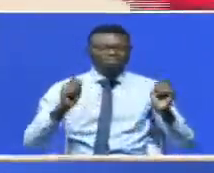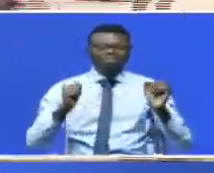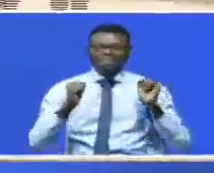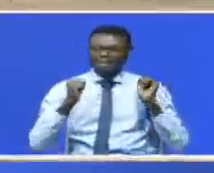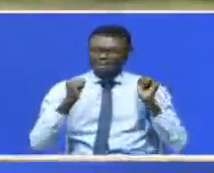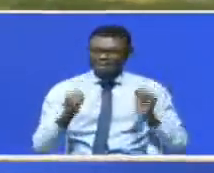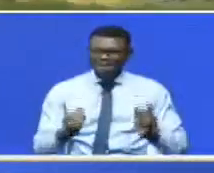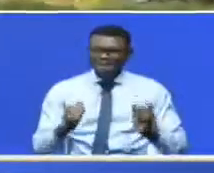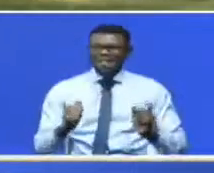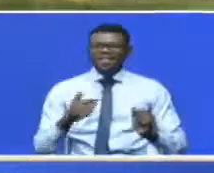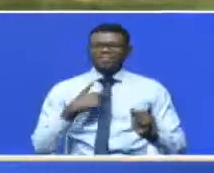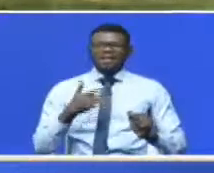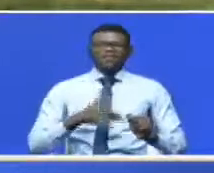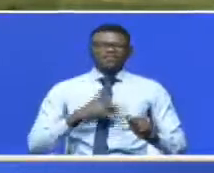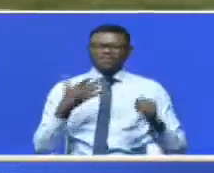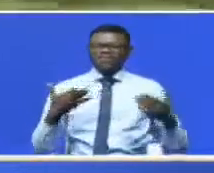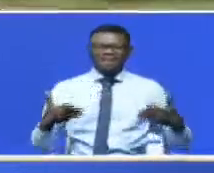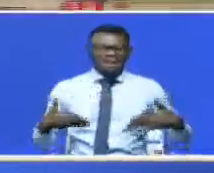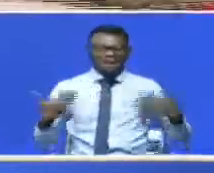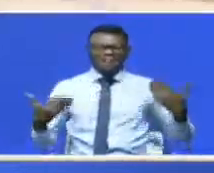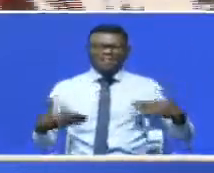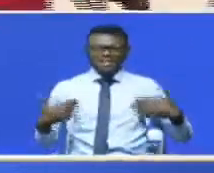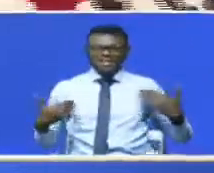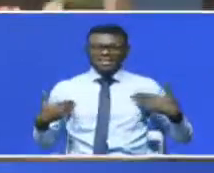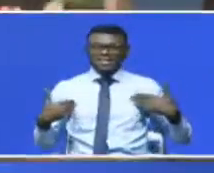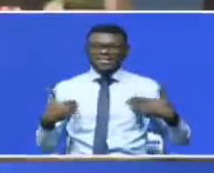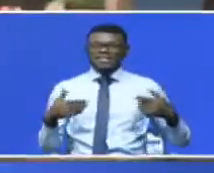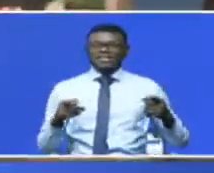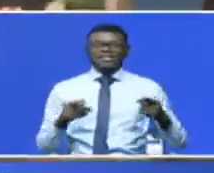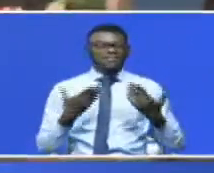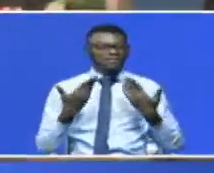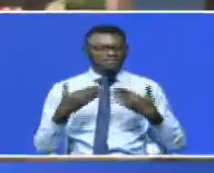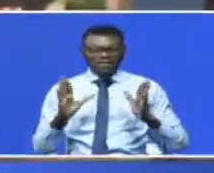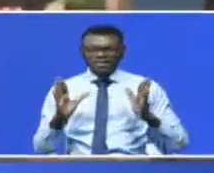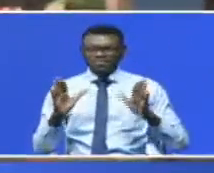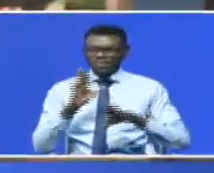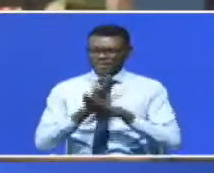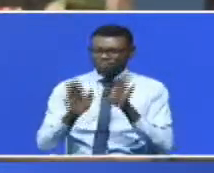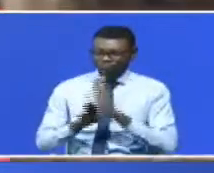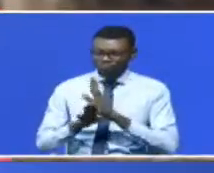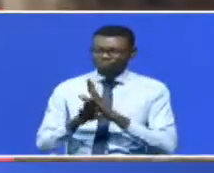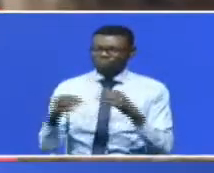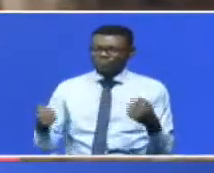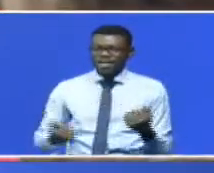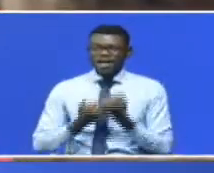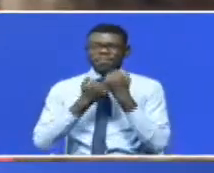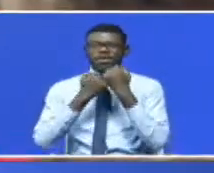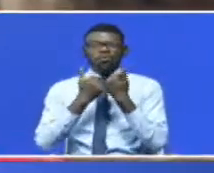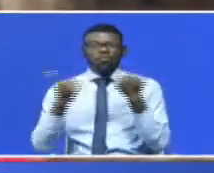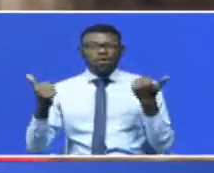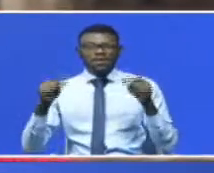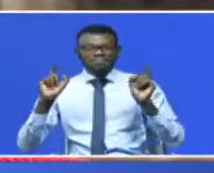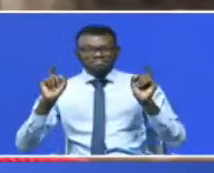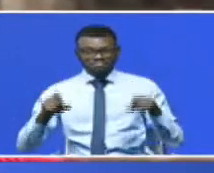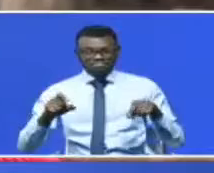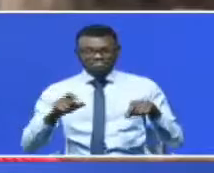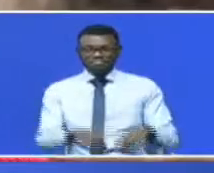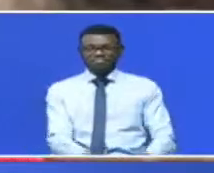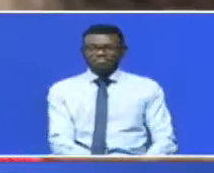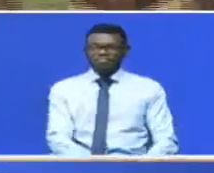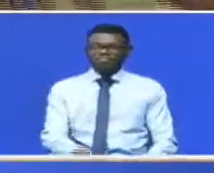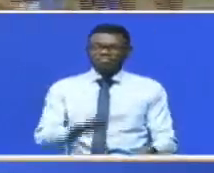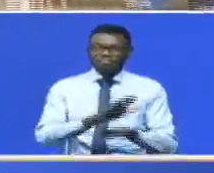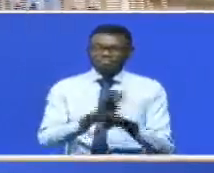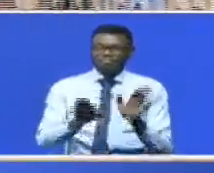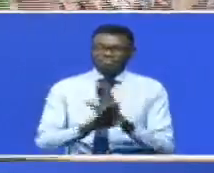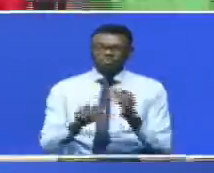opportunity. I feel privileged, I feel happy, and it's work done and it's work going to be done so far. Nimekuwa vizuri sana. Ni train